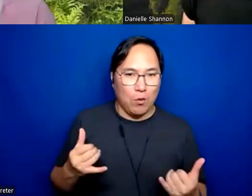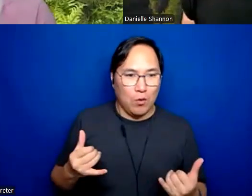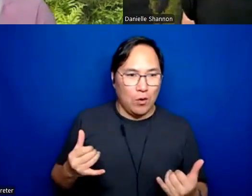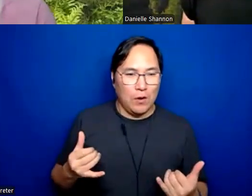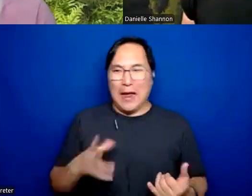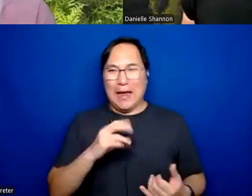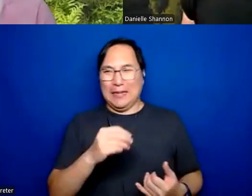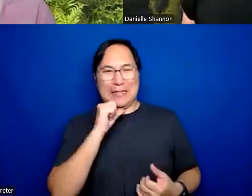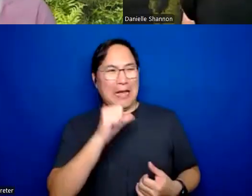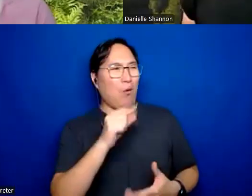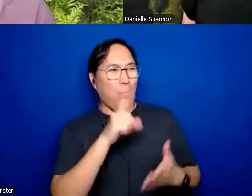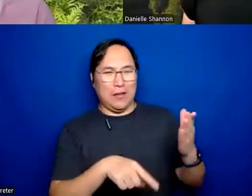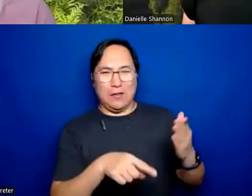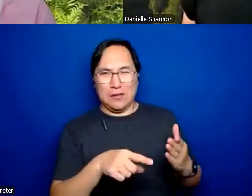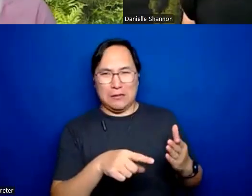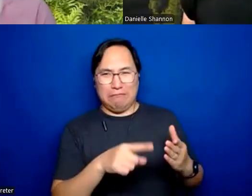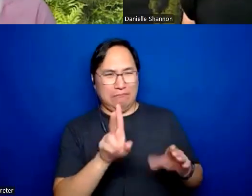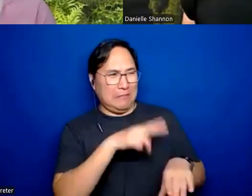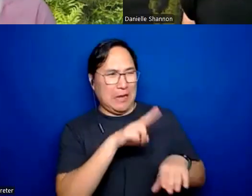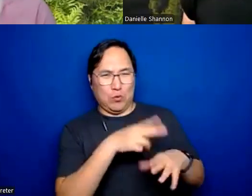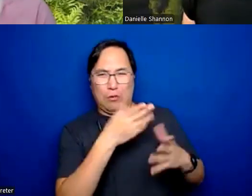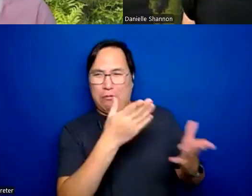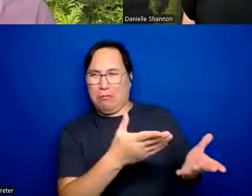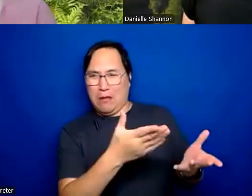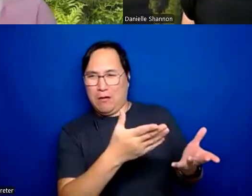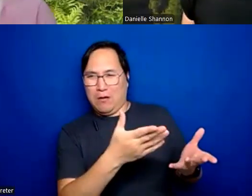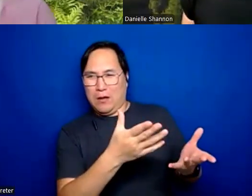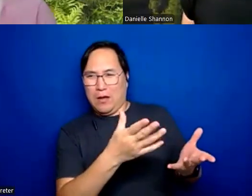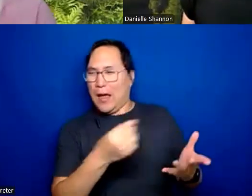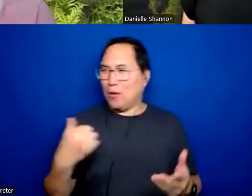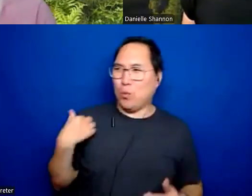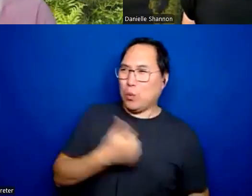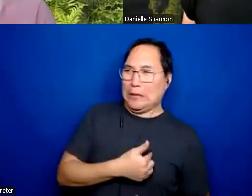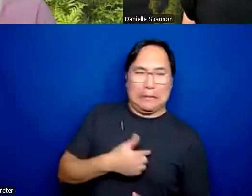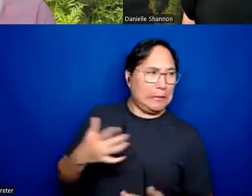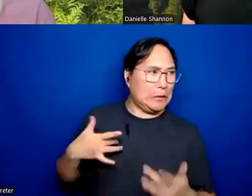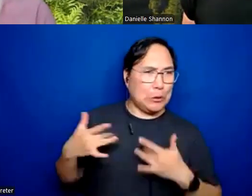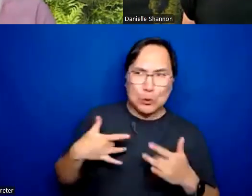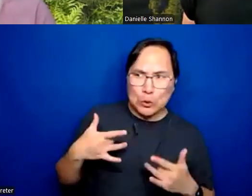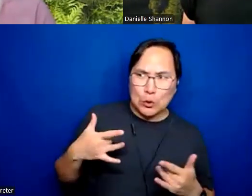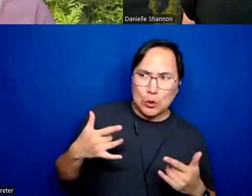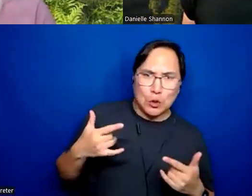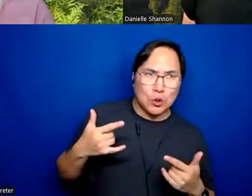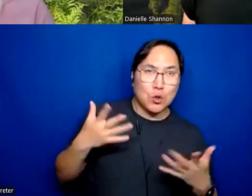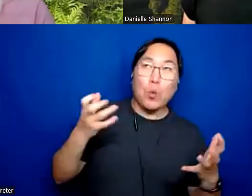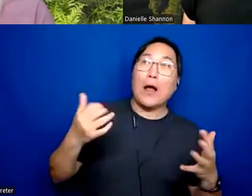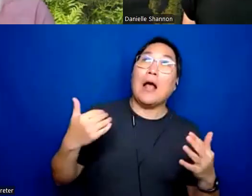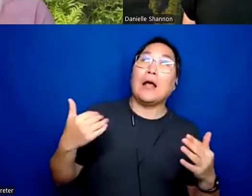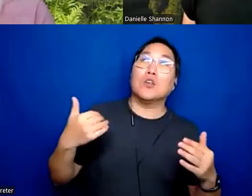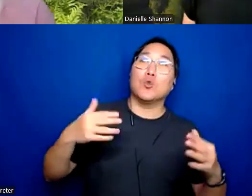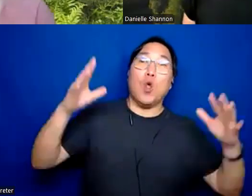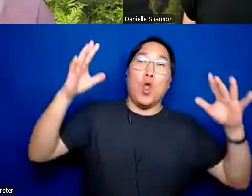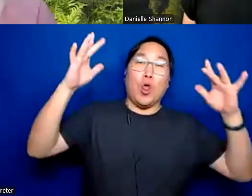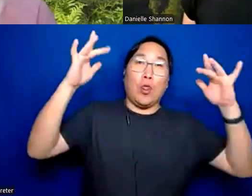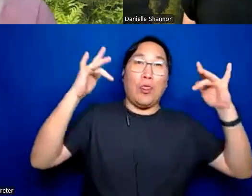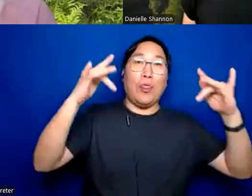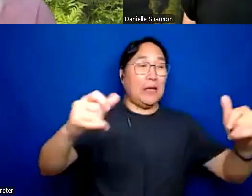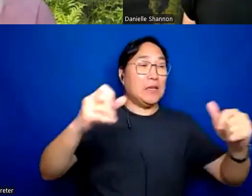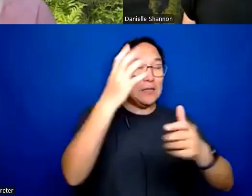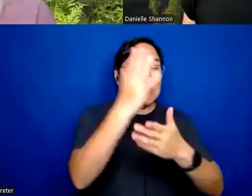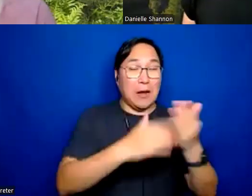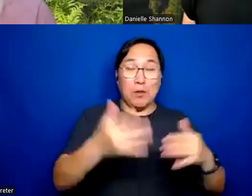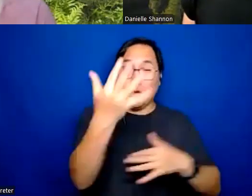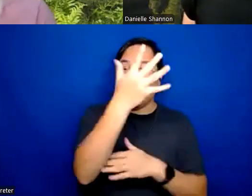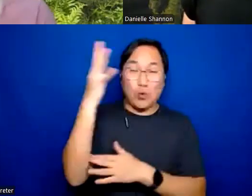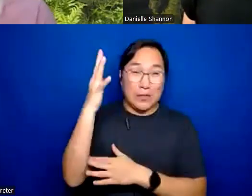And we don't, as a society, we are concerned about opening up the forest to let enough light in to allow the species